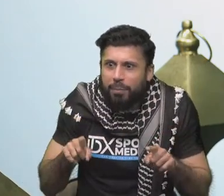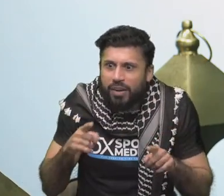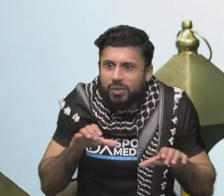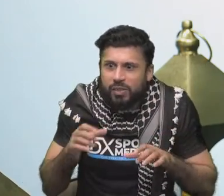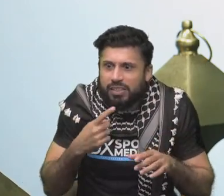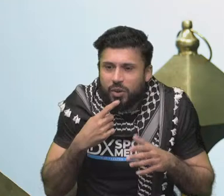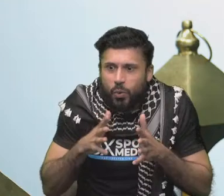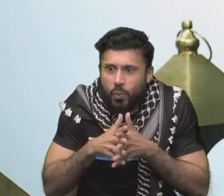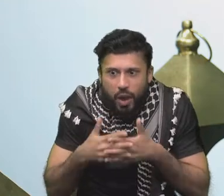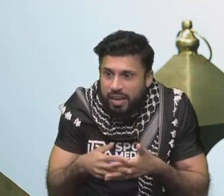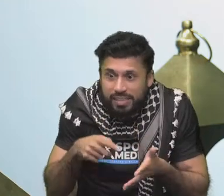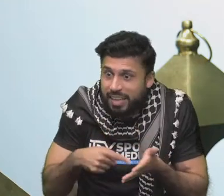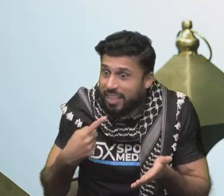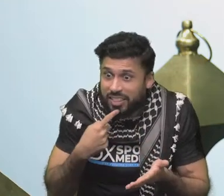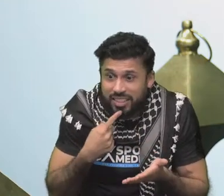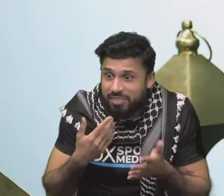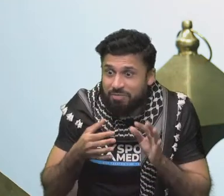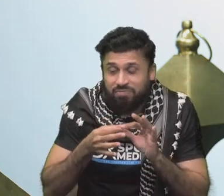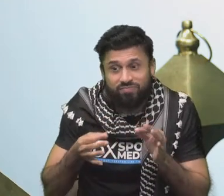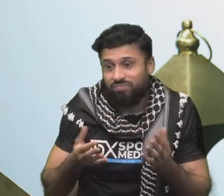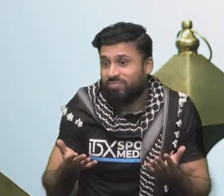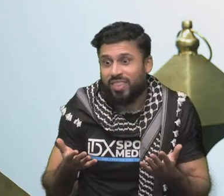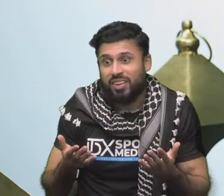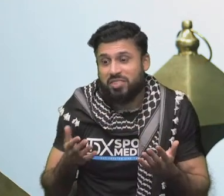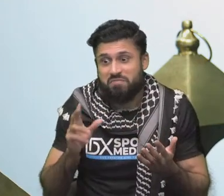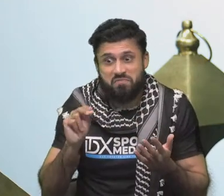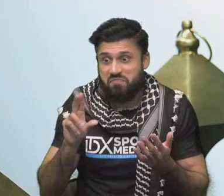sinners. I want you to have a paradigm shift here.